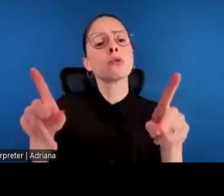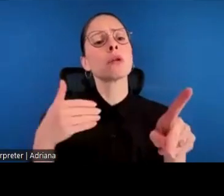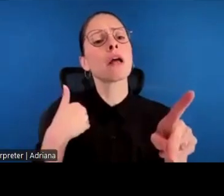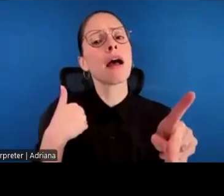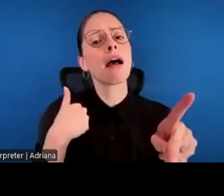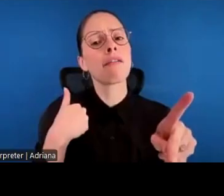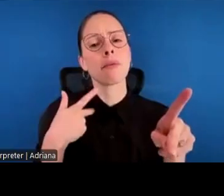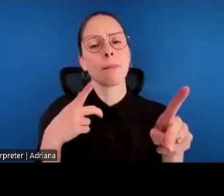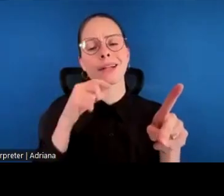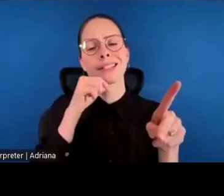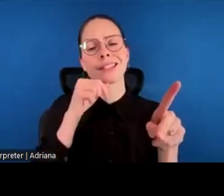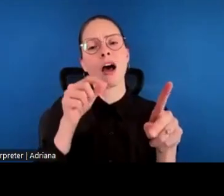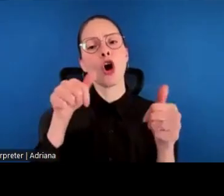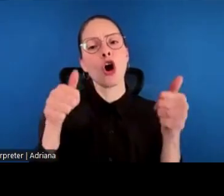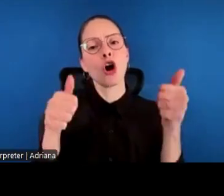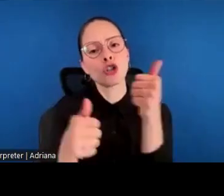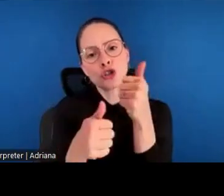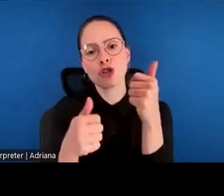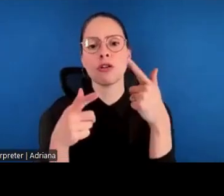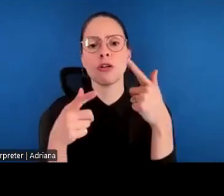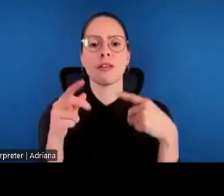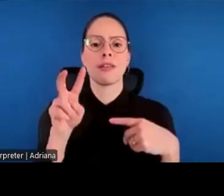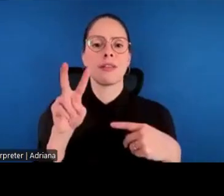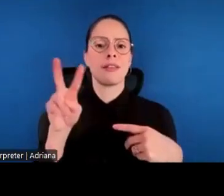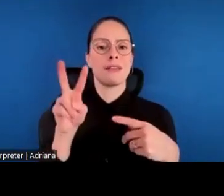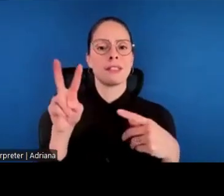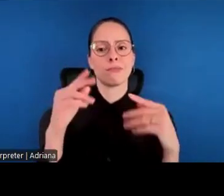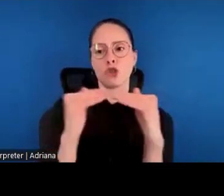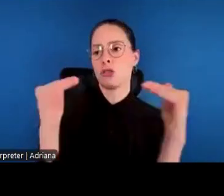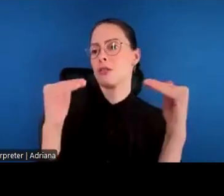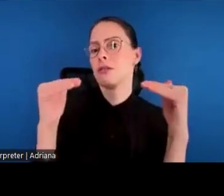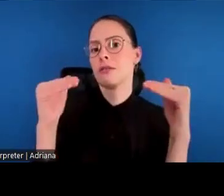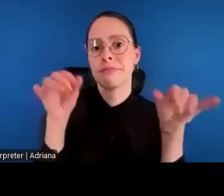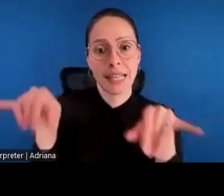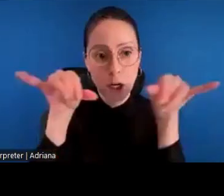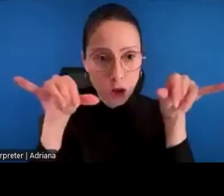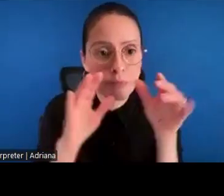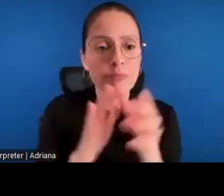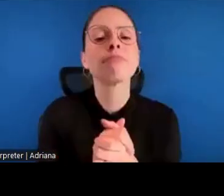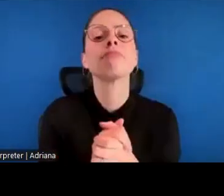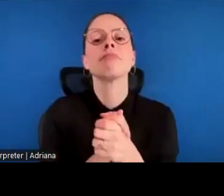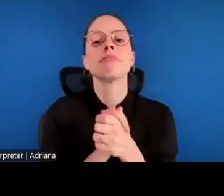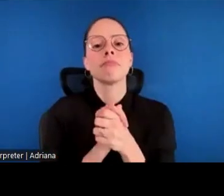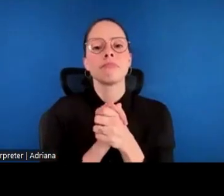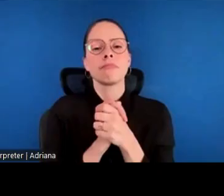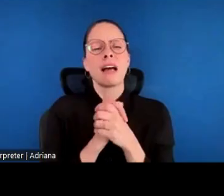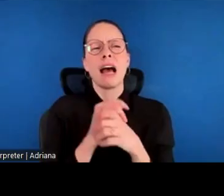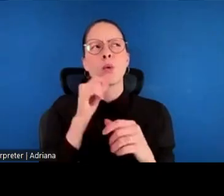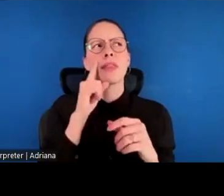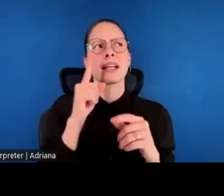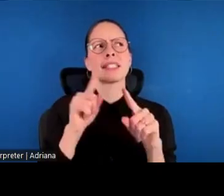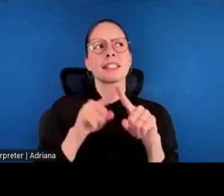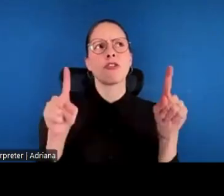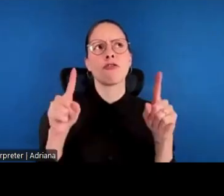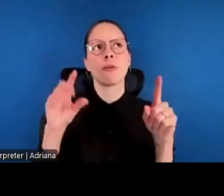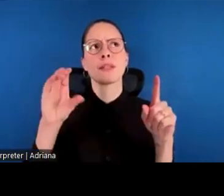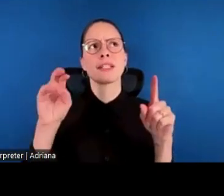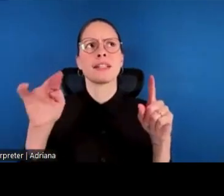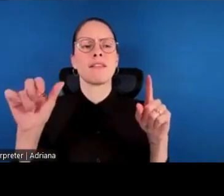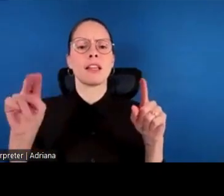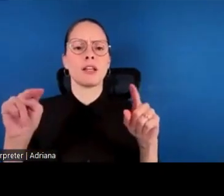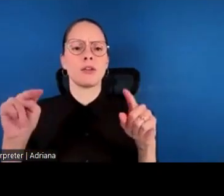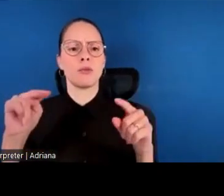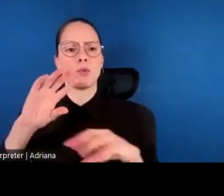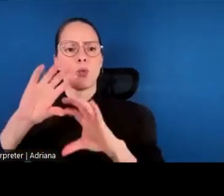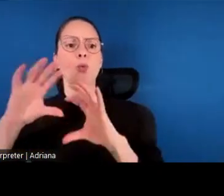justice system standard, right? I'm not sure this is terribly different from the civilian world. So their opportunity to be heard